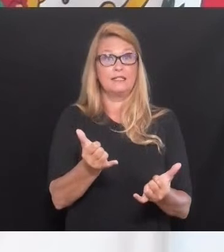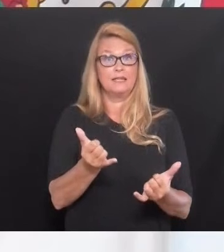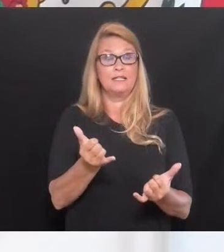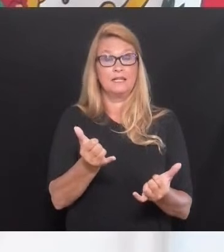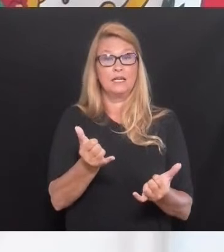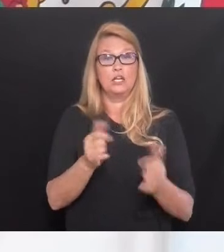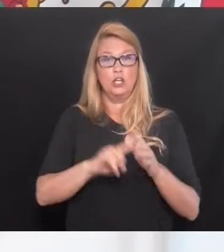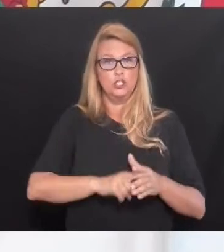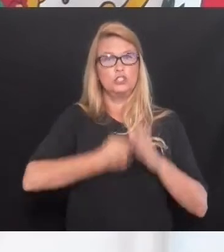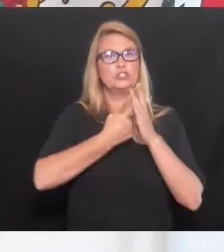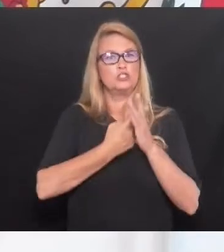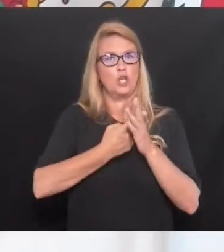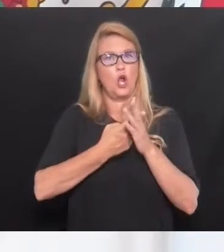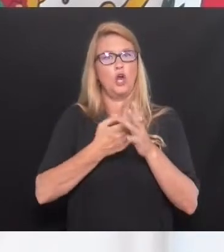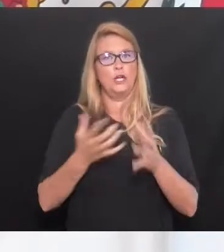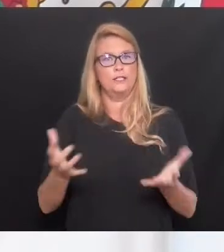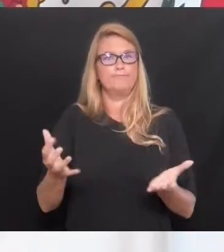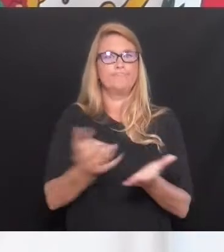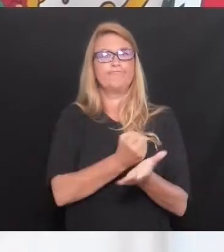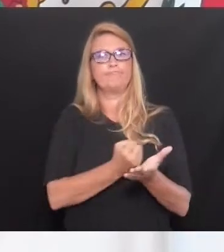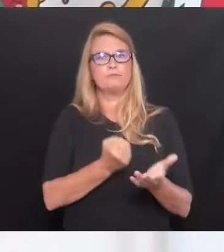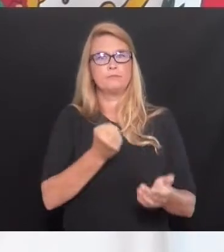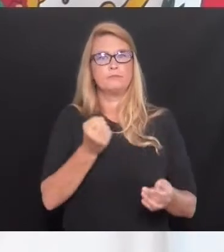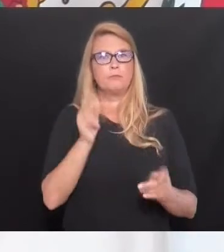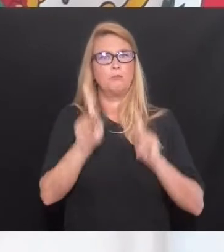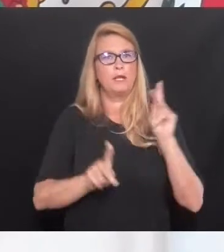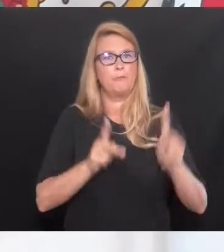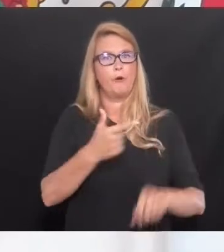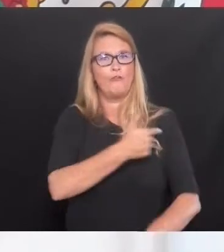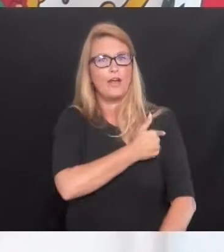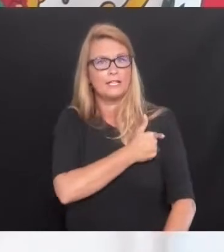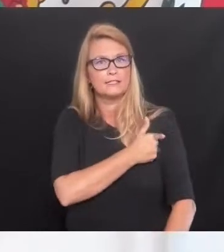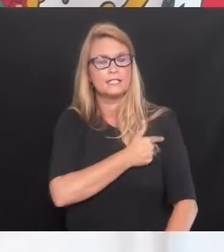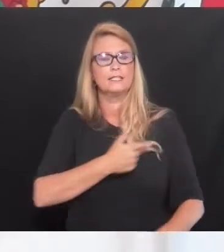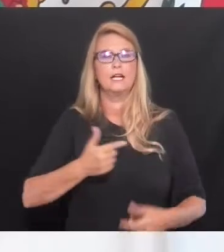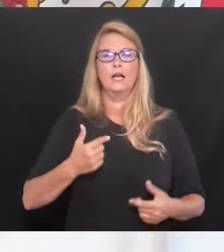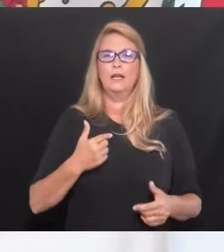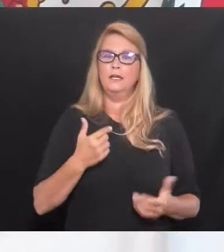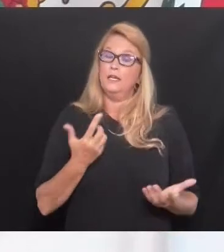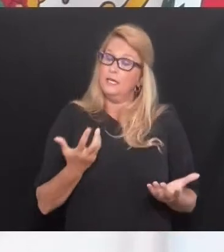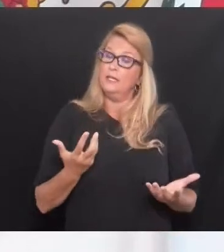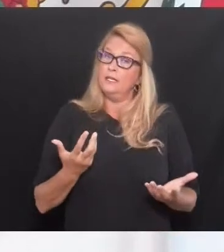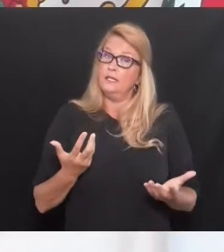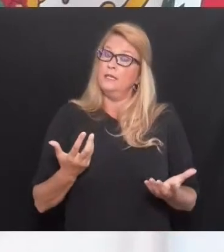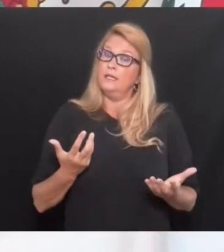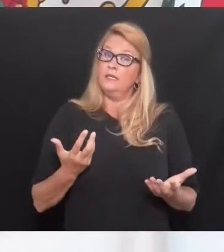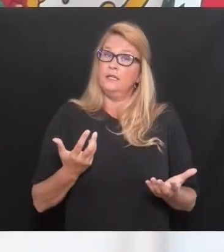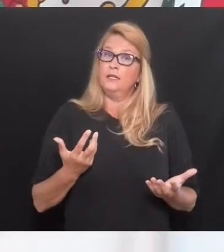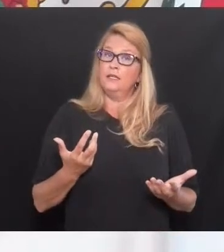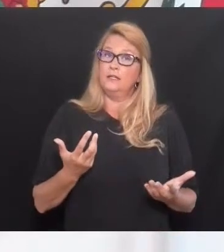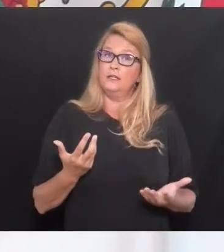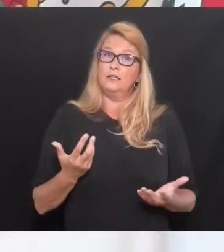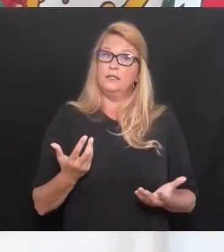and start really moving toward getting more and more of our folks vaccinated, I would say the